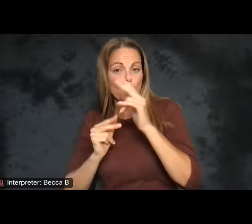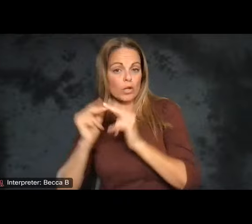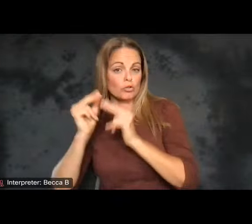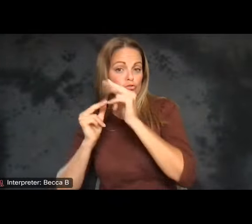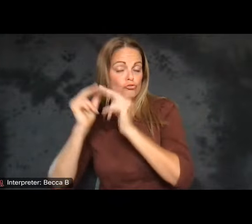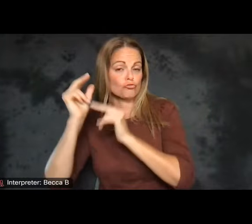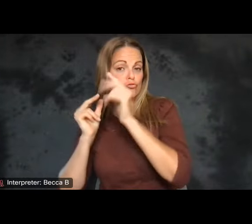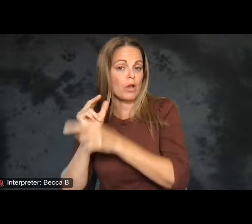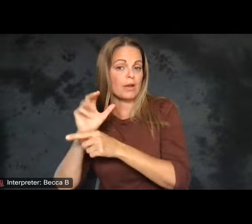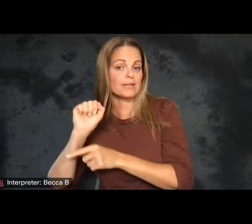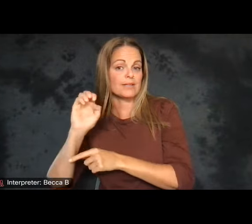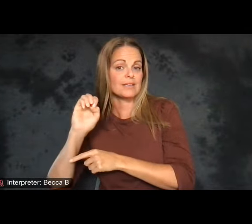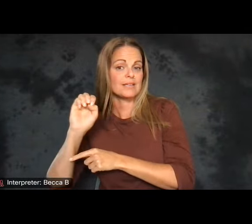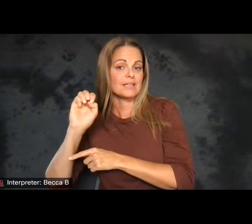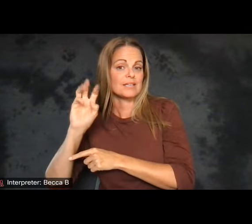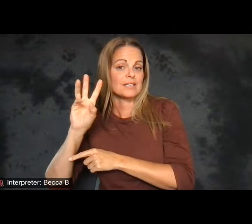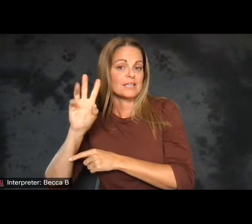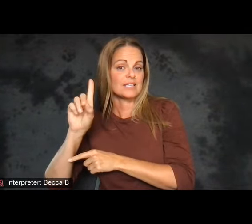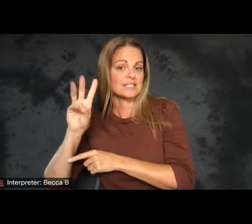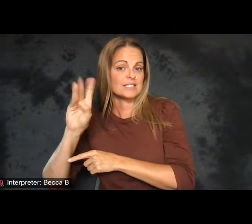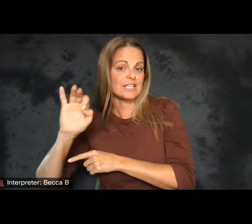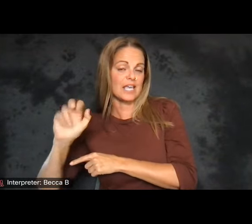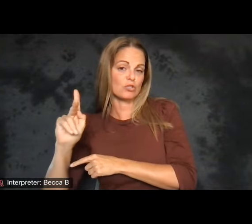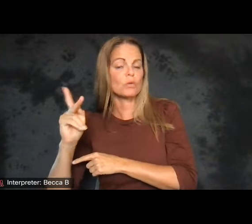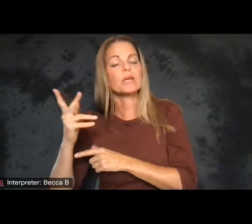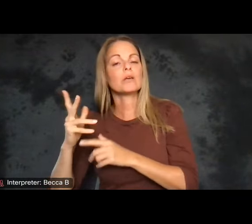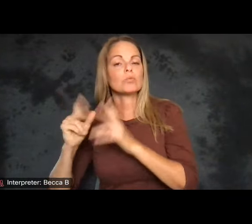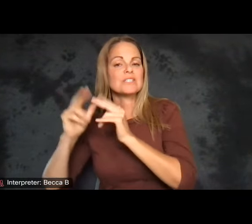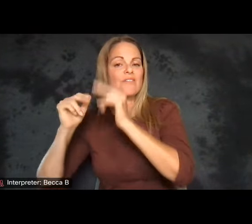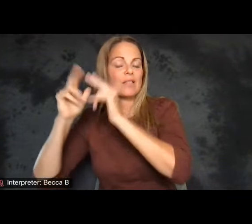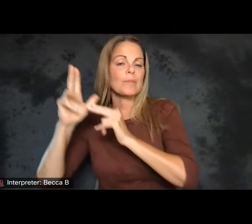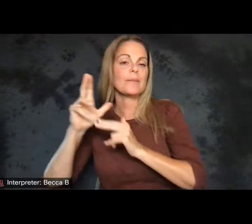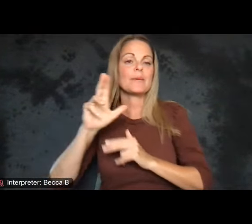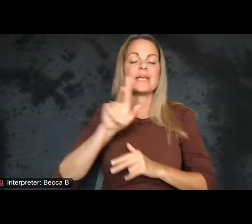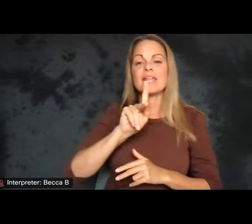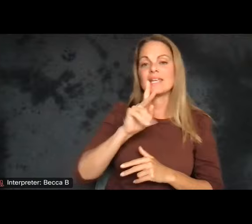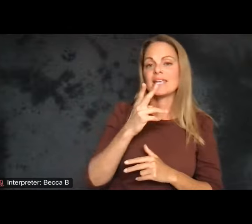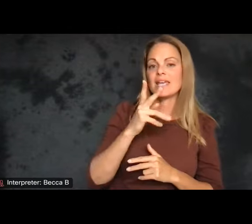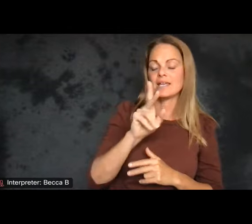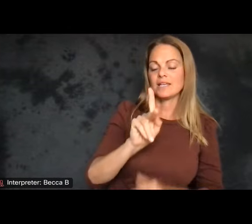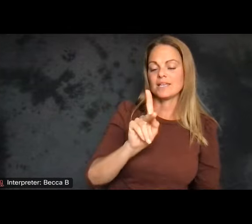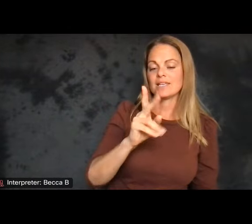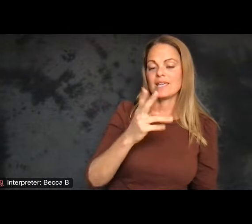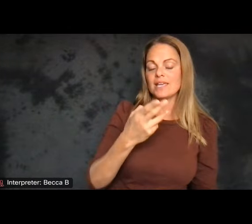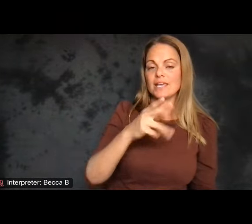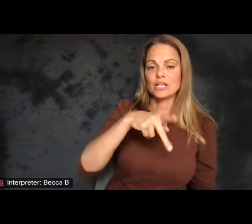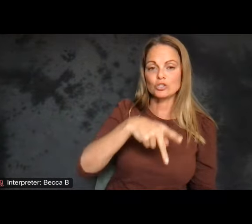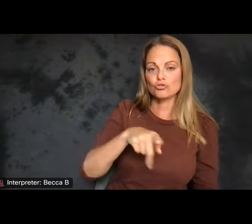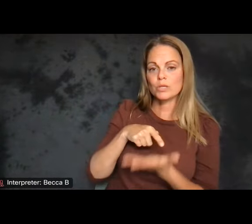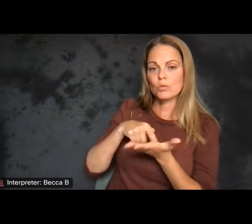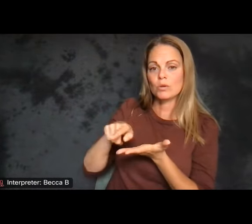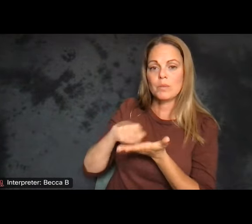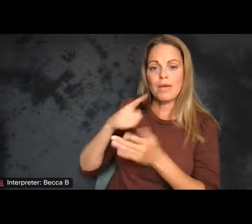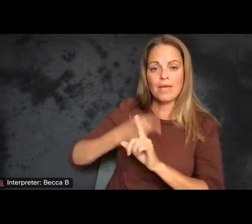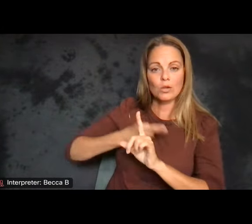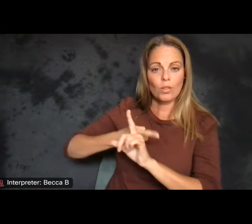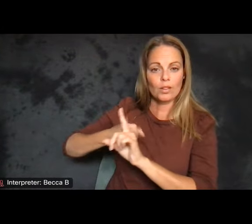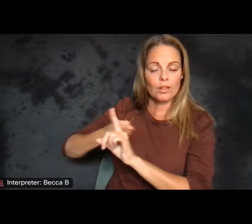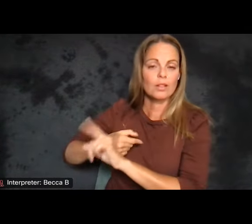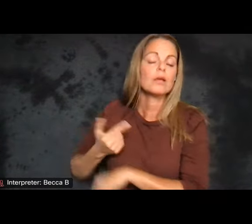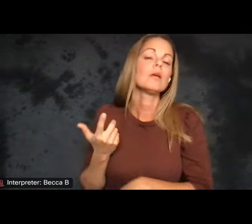they would be the developer in this scenario, and KHP would make annual lease payments to the Sedgwick County government. So these are